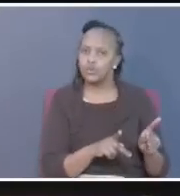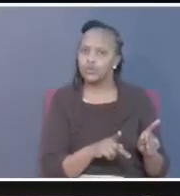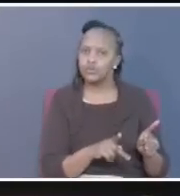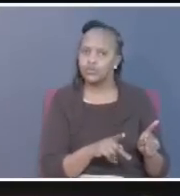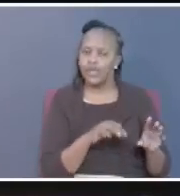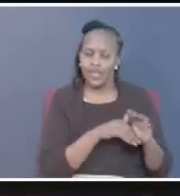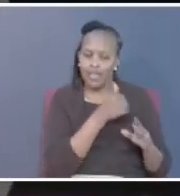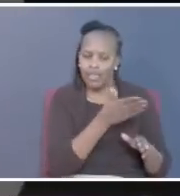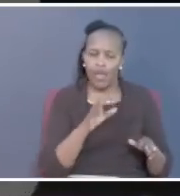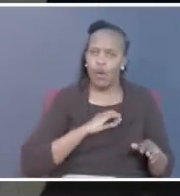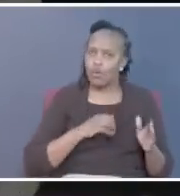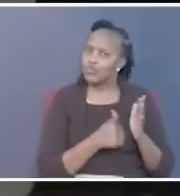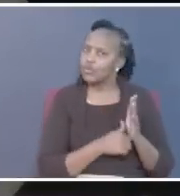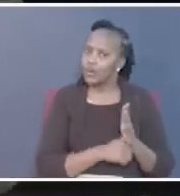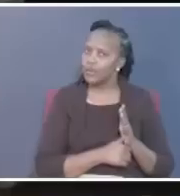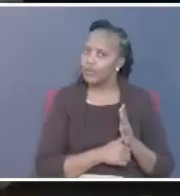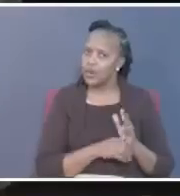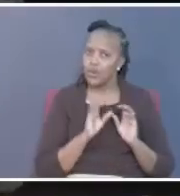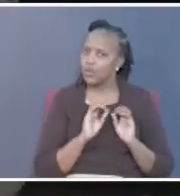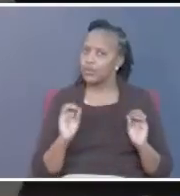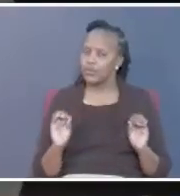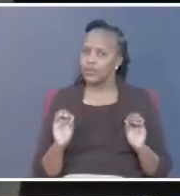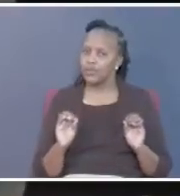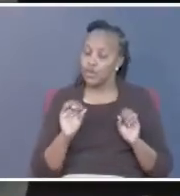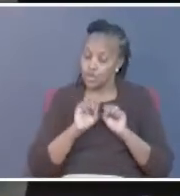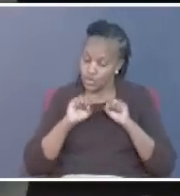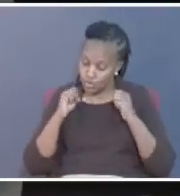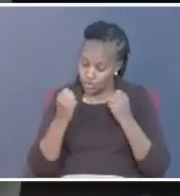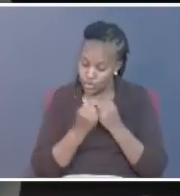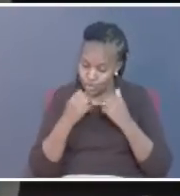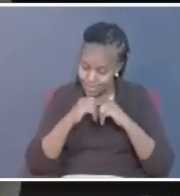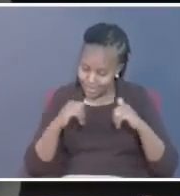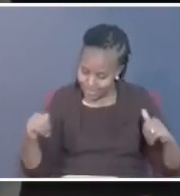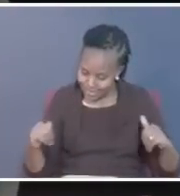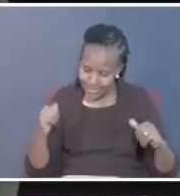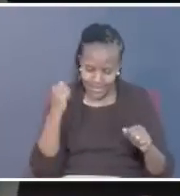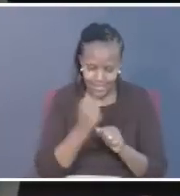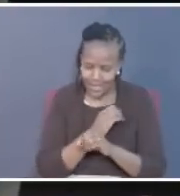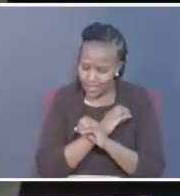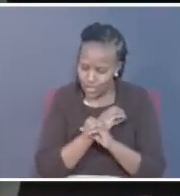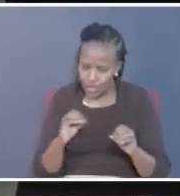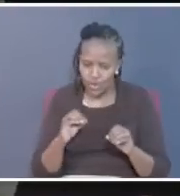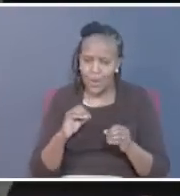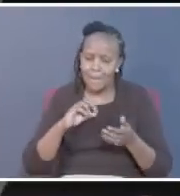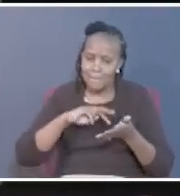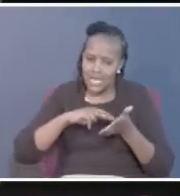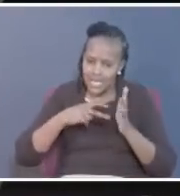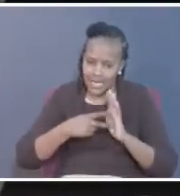way or another. Social distancing doesn't mean social disconnection.